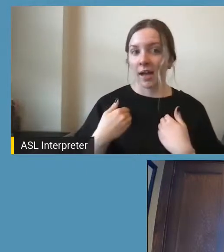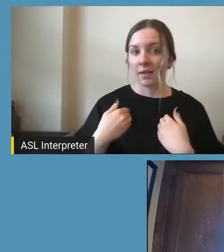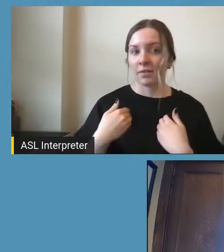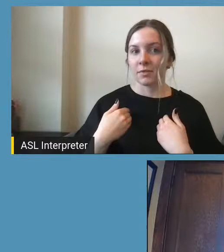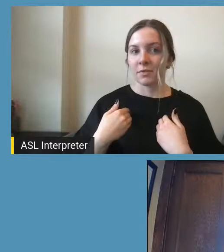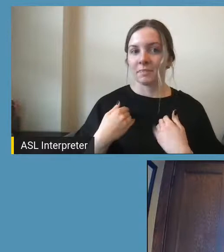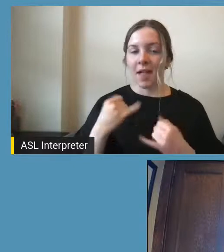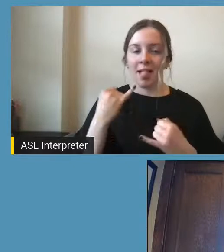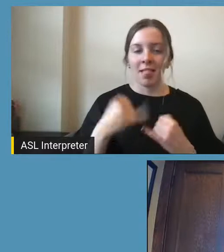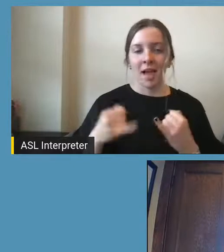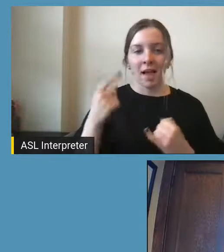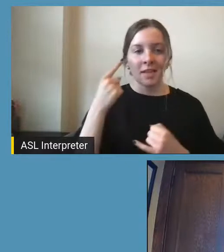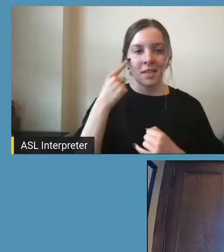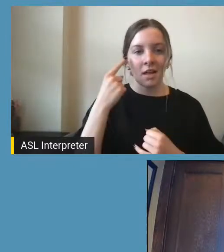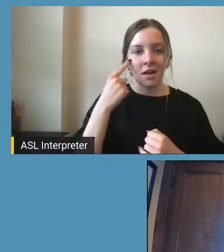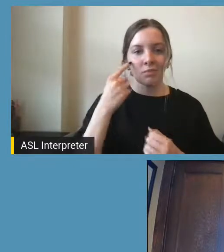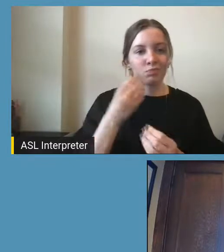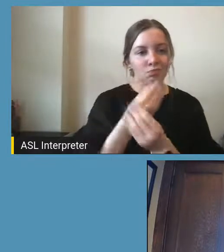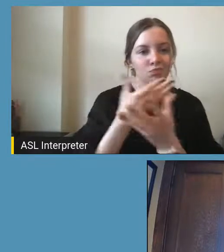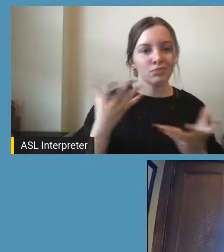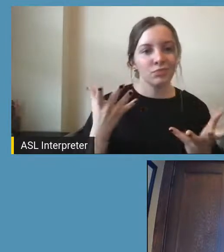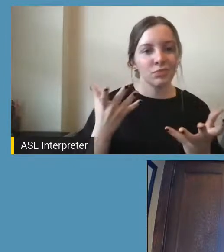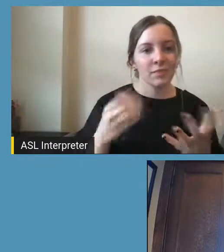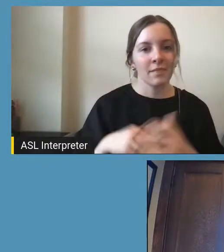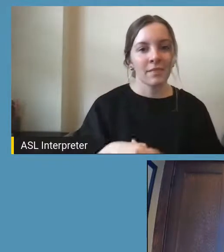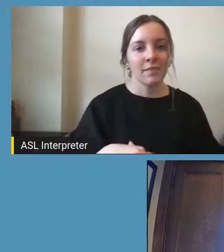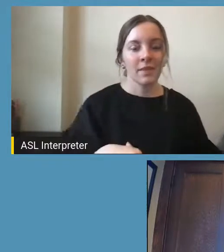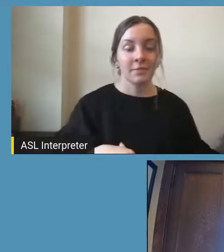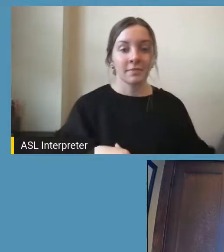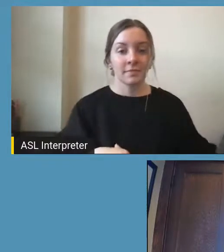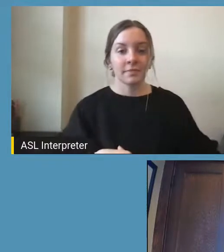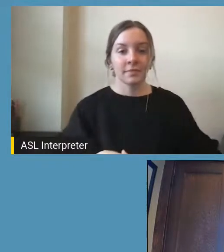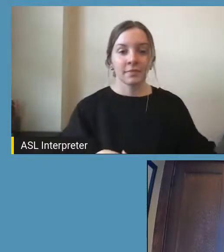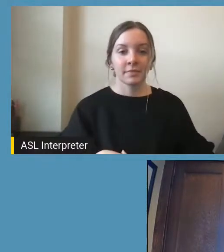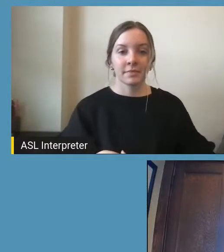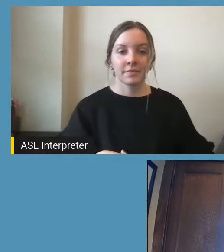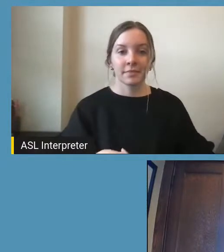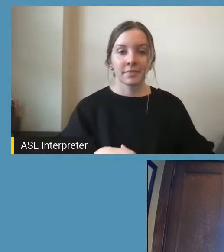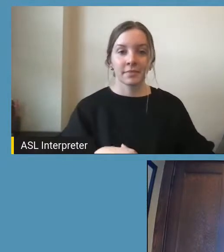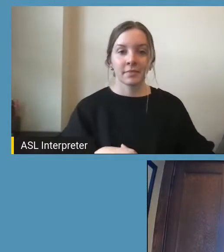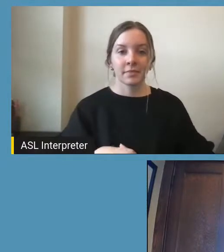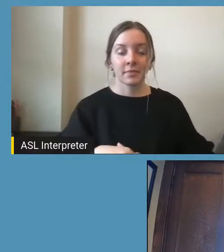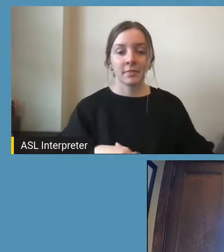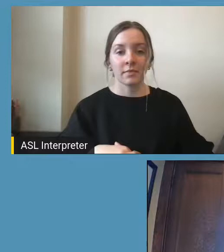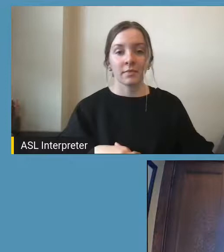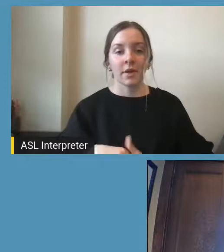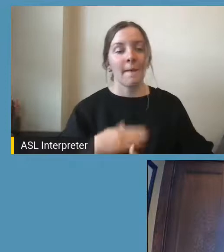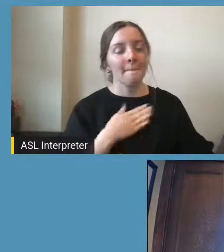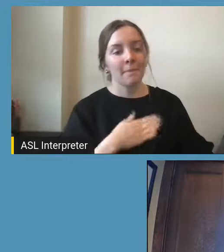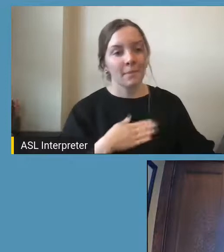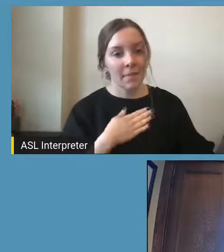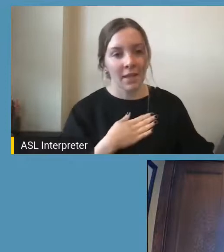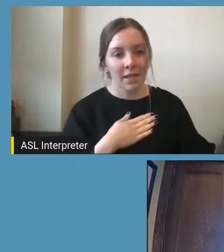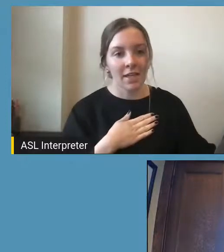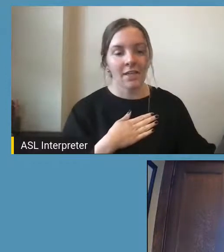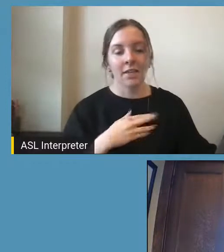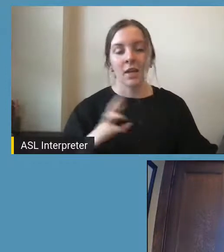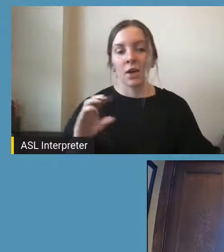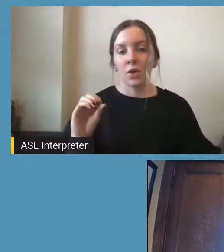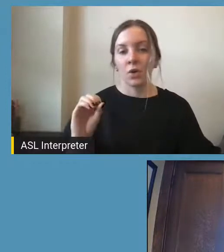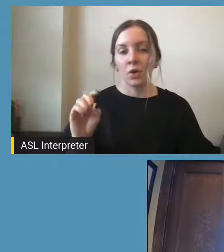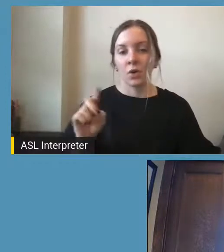like for everyone on our webinar today? Well, please reach out to me,